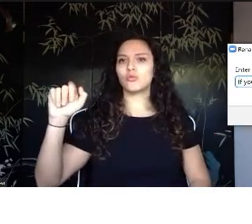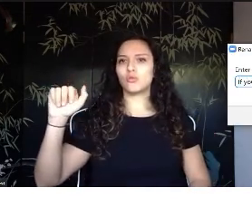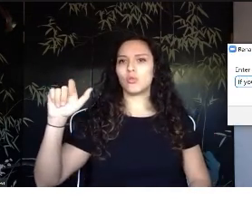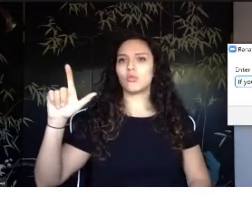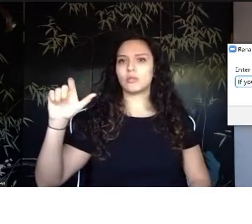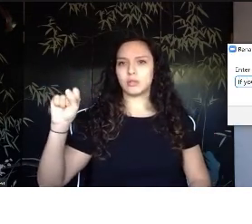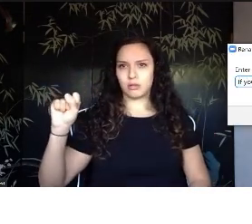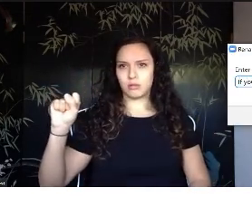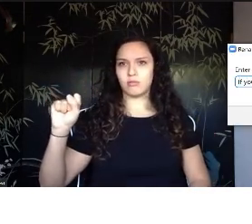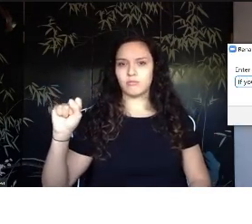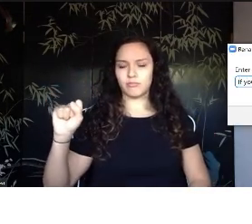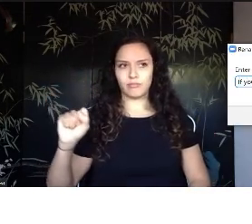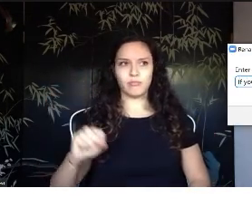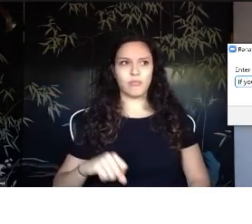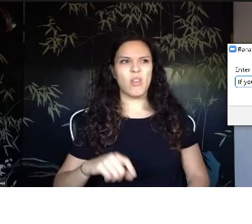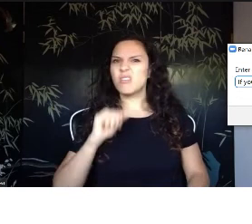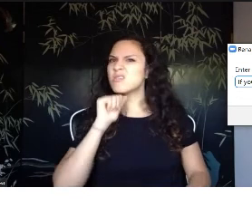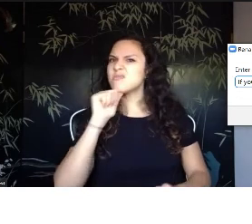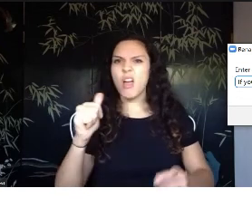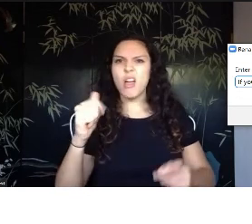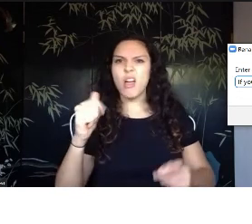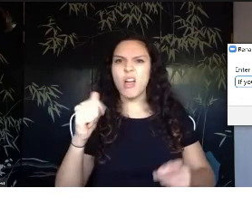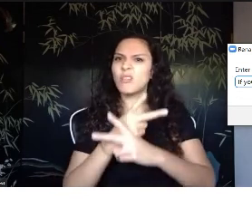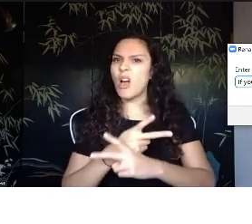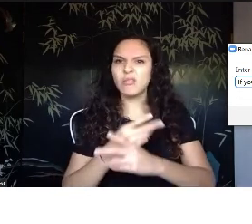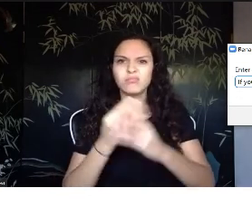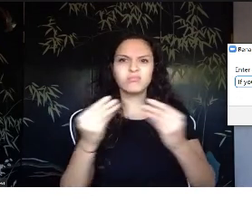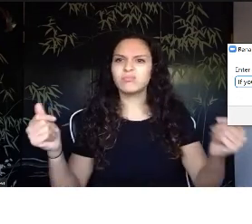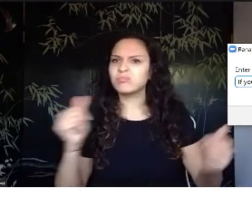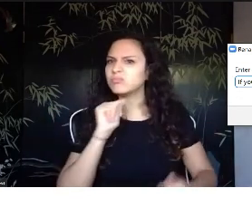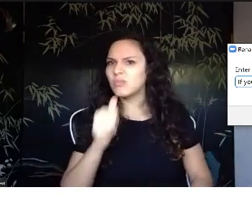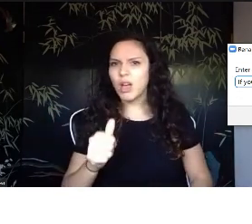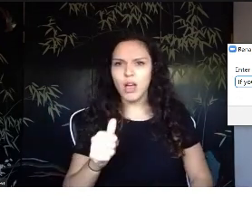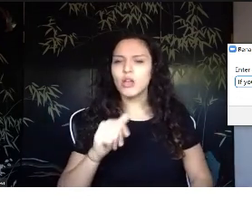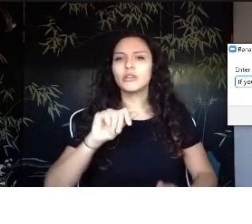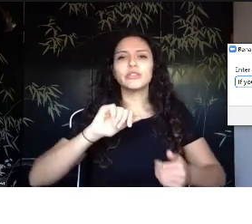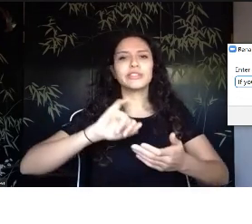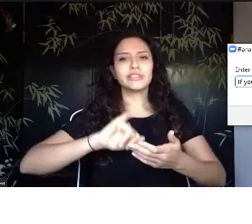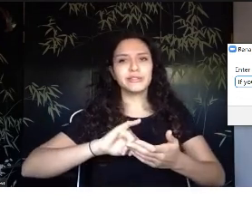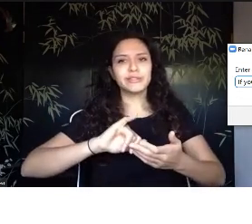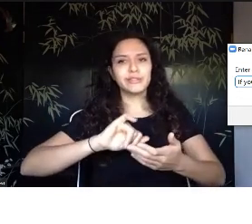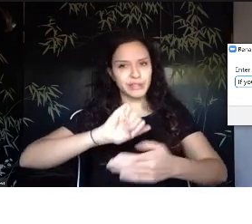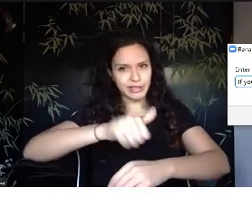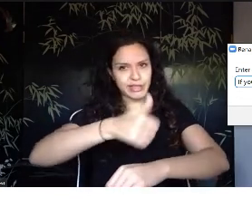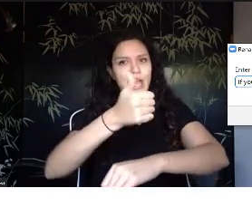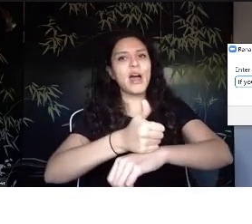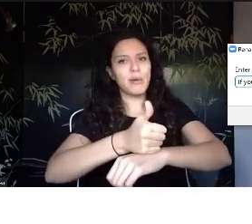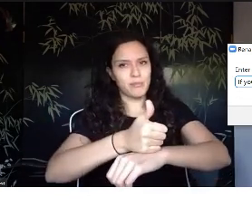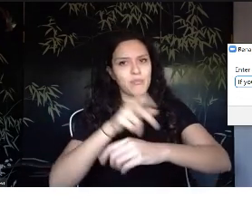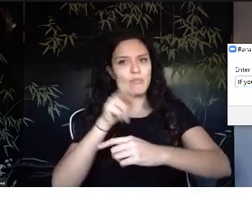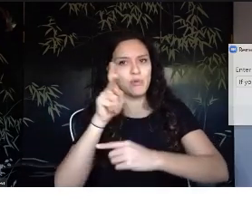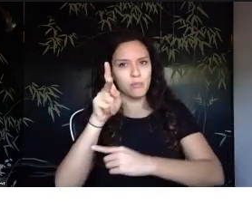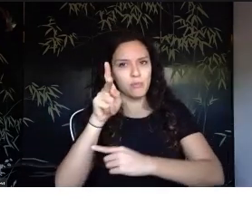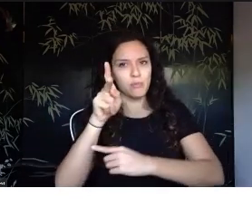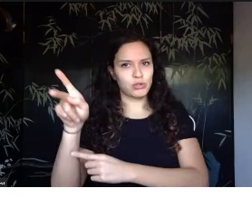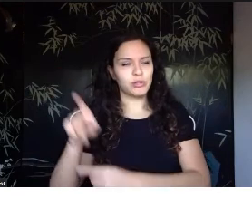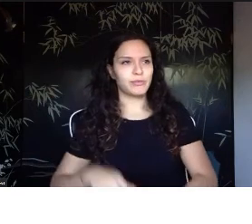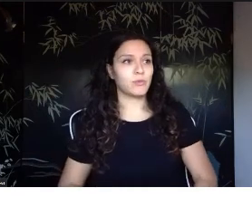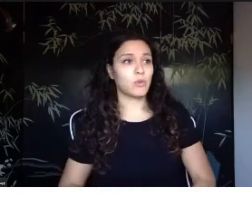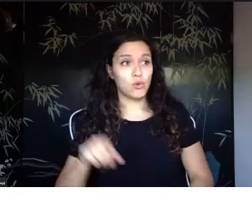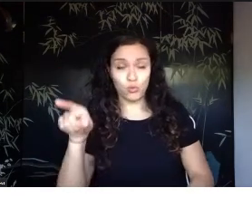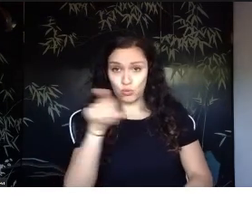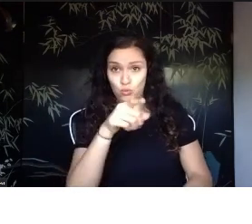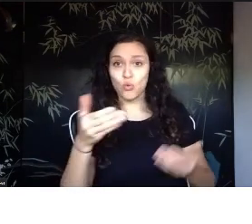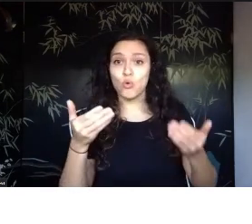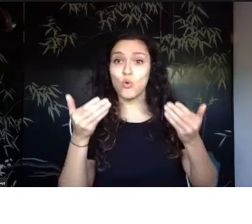totals. Okay, as your totals. We're not going to solve these right now. We're just setting up the proportions.